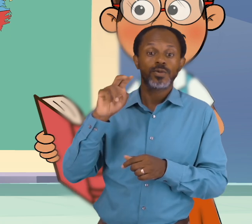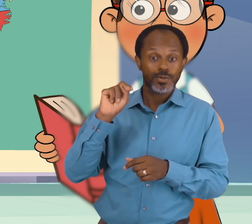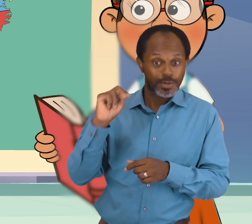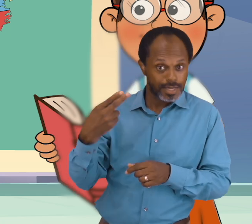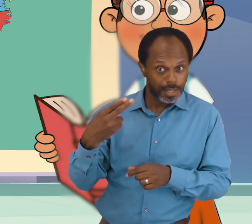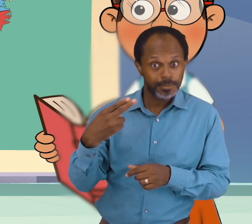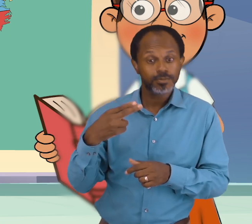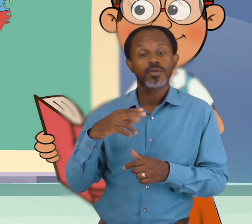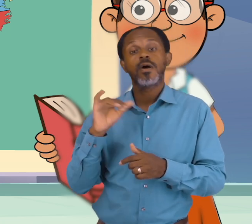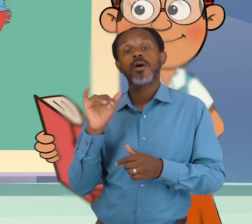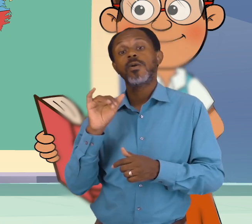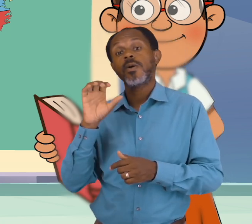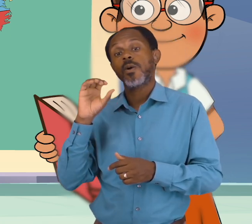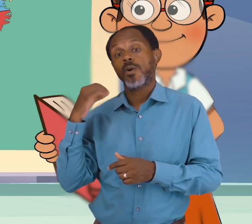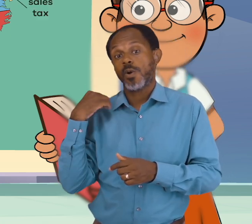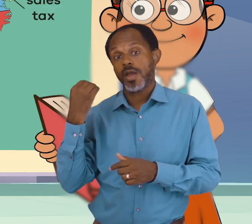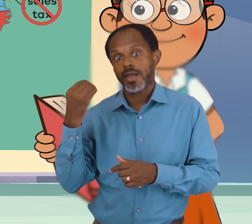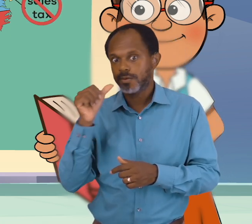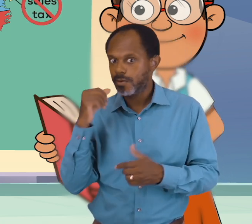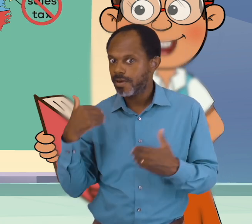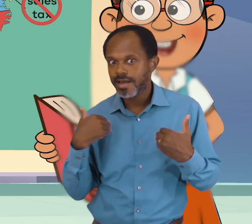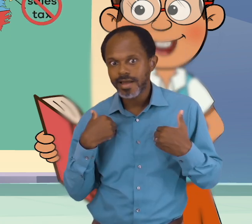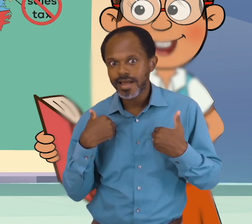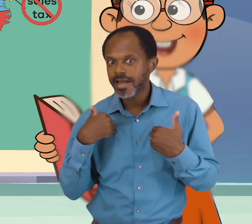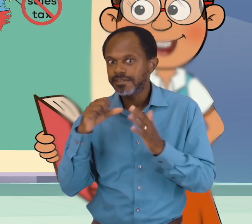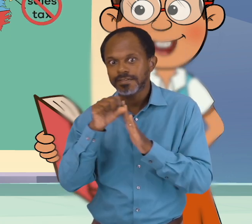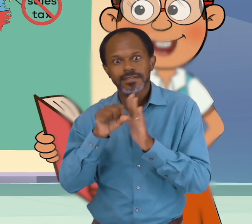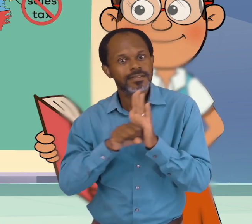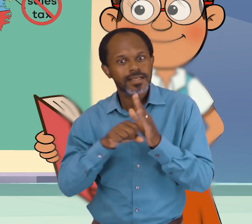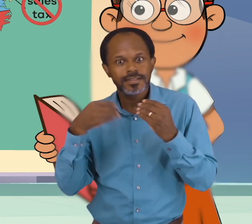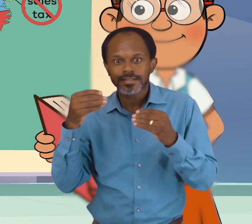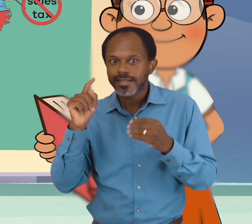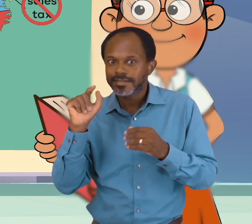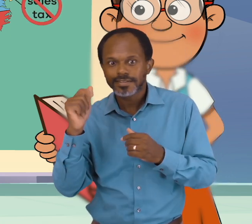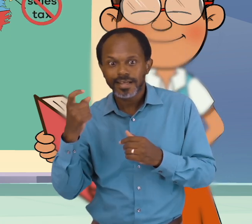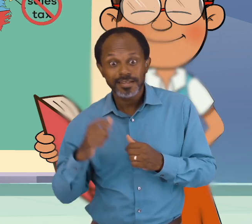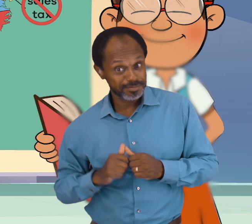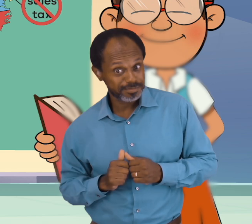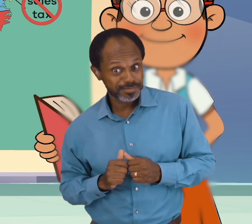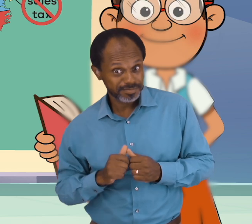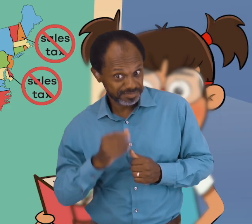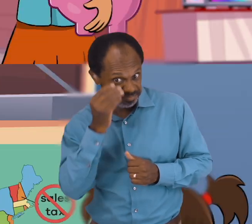Hampshire, and Oregon do not have a state sales tax.